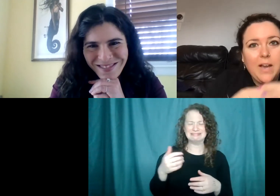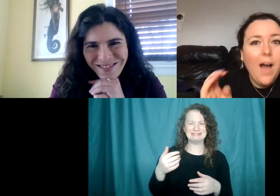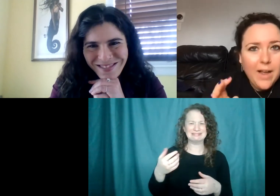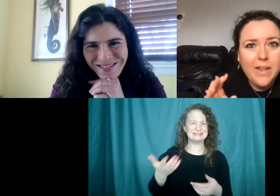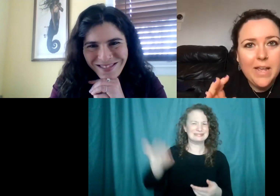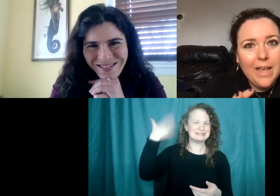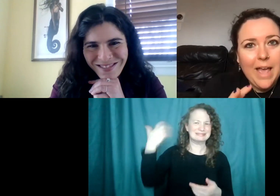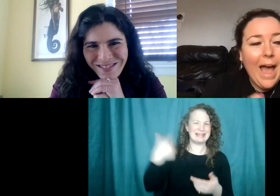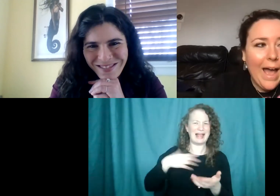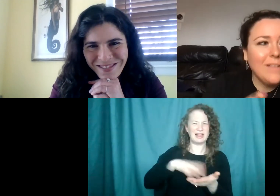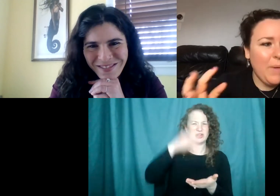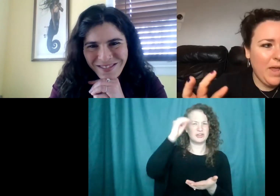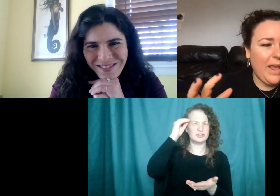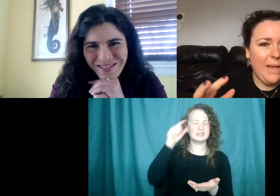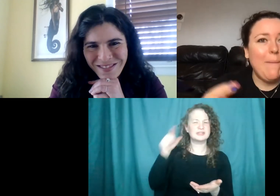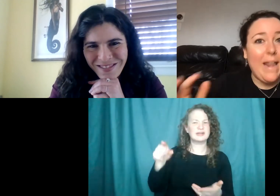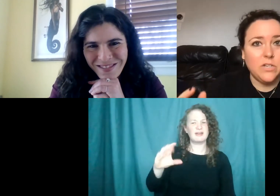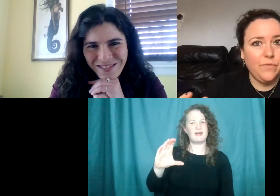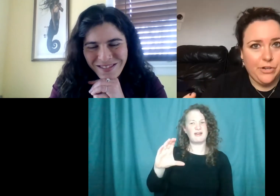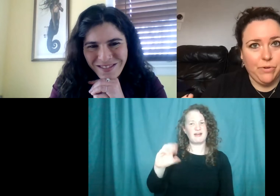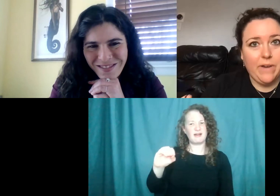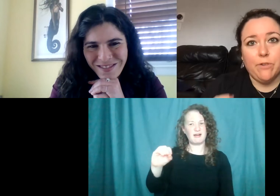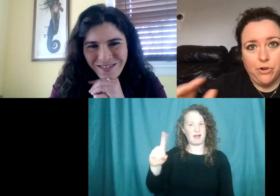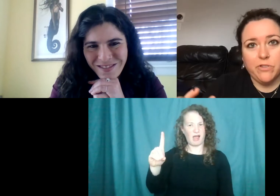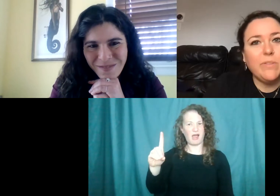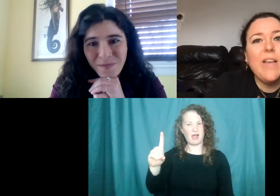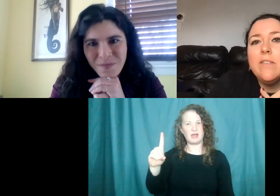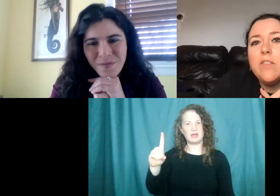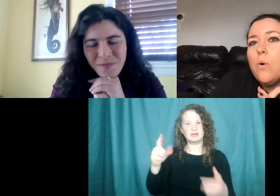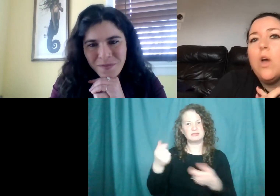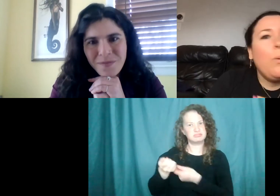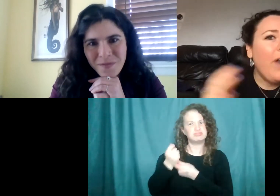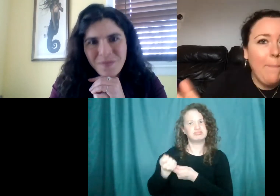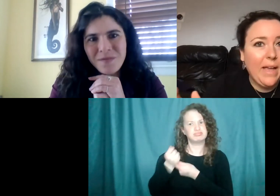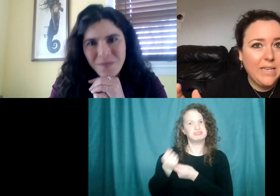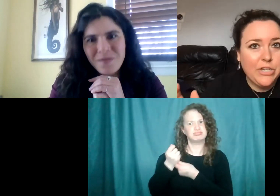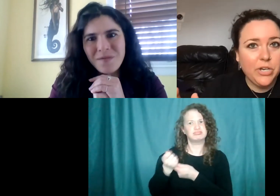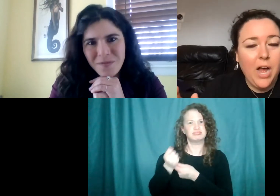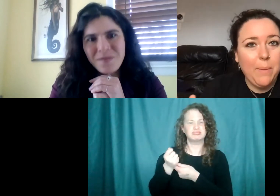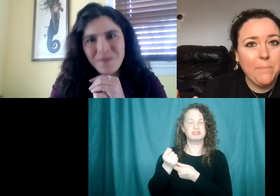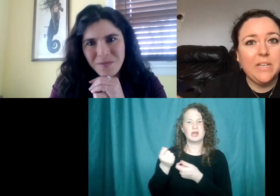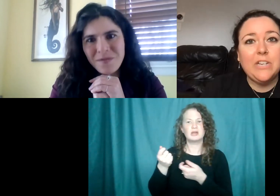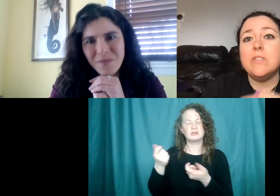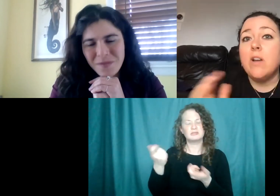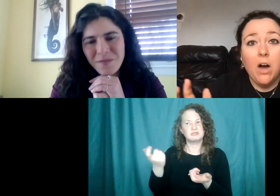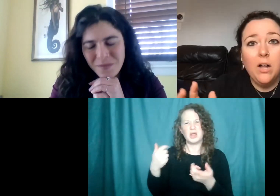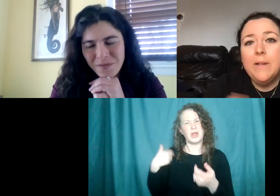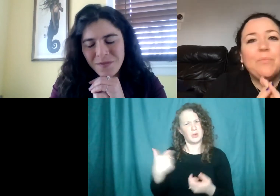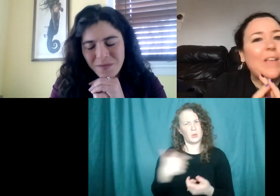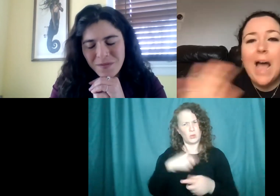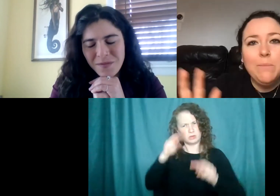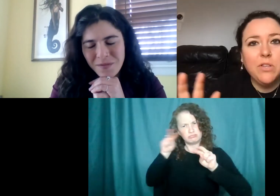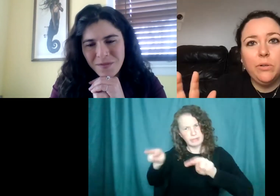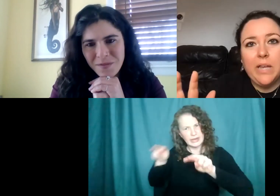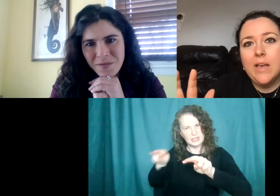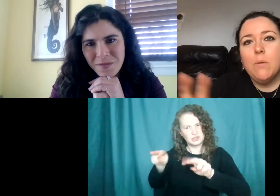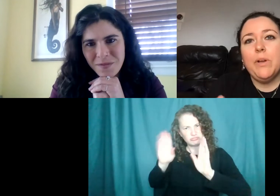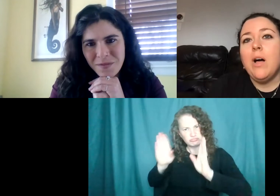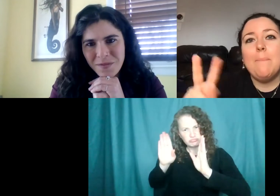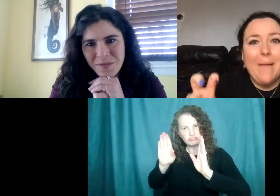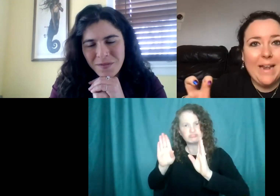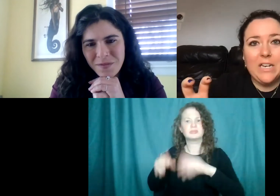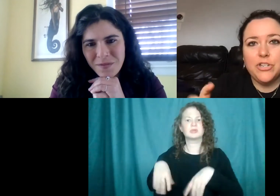the cod has been a managed fishery for sure. So it's not as though we're not paying attention to cod populations at all. It's